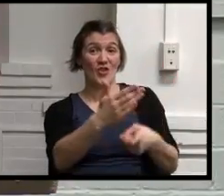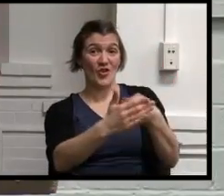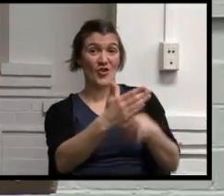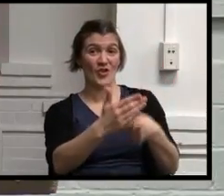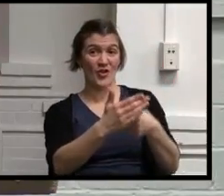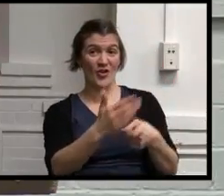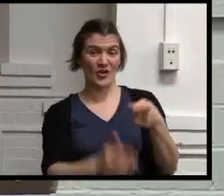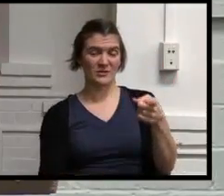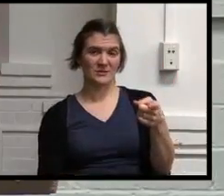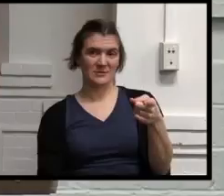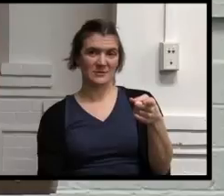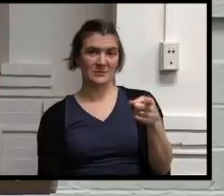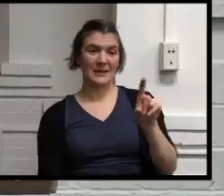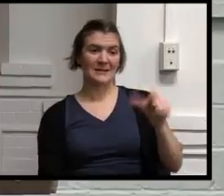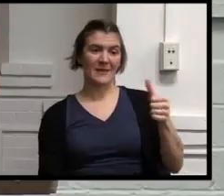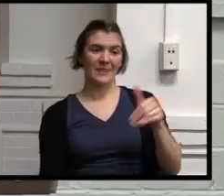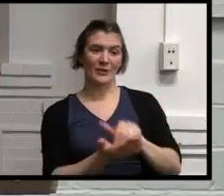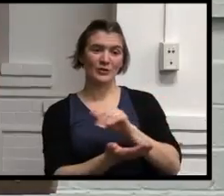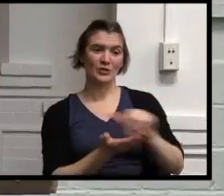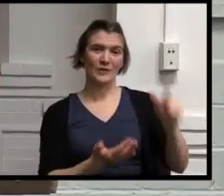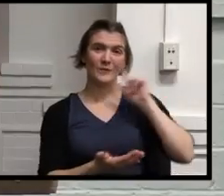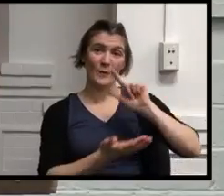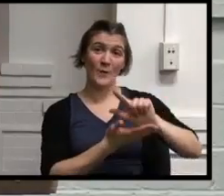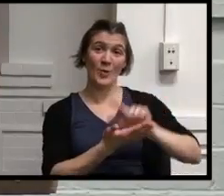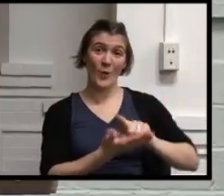total of $10,000.